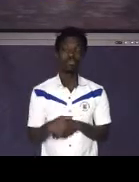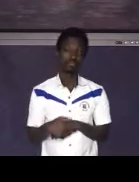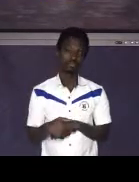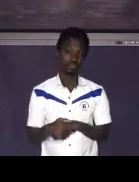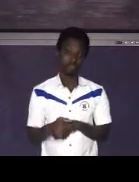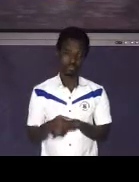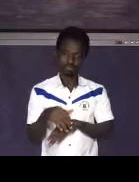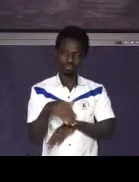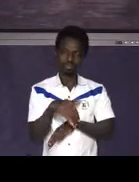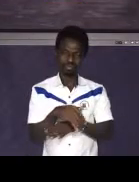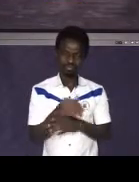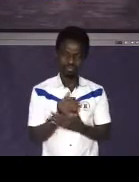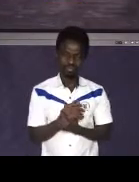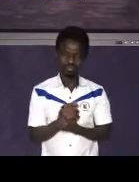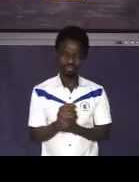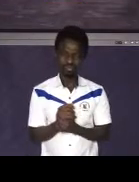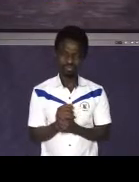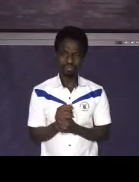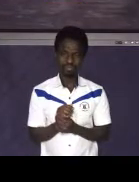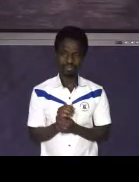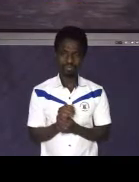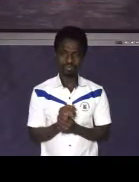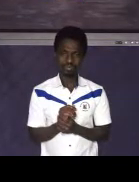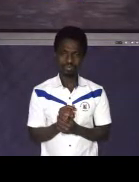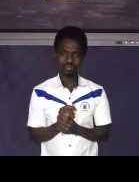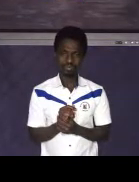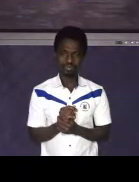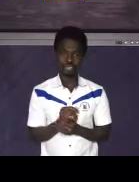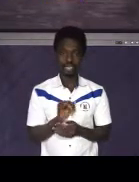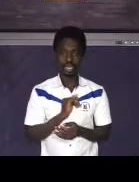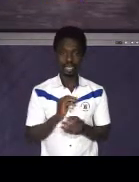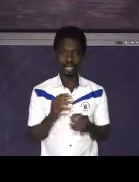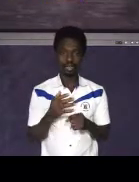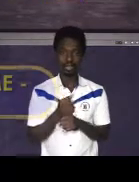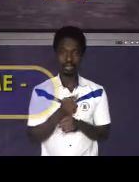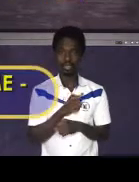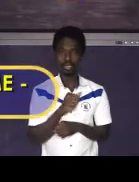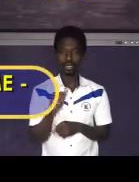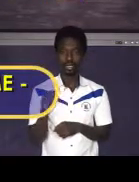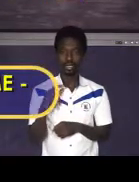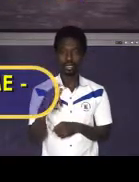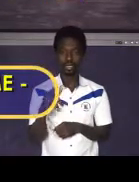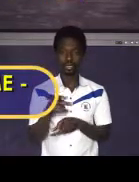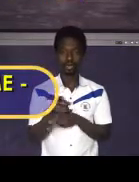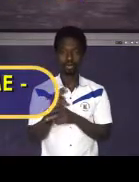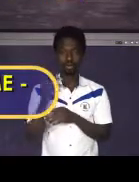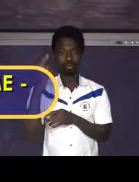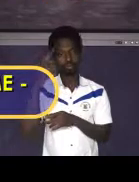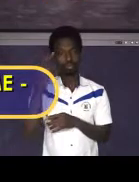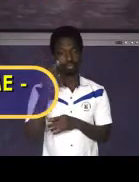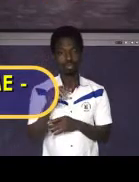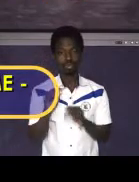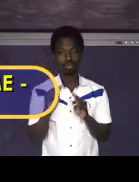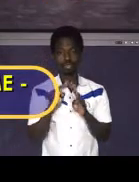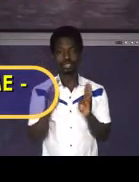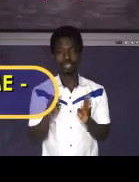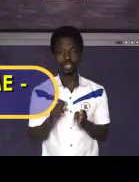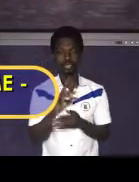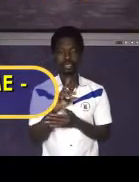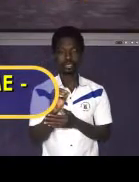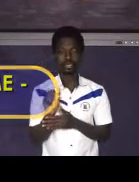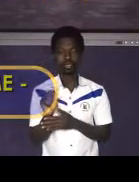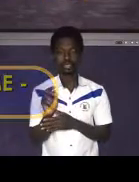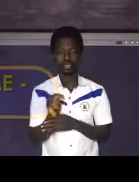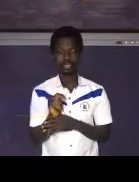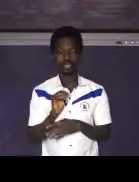maid to make rice for dinner. I got a loan for the house. That is